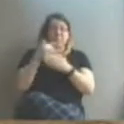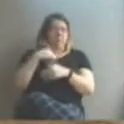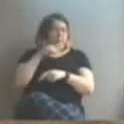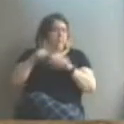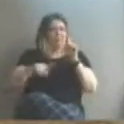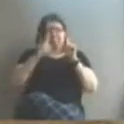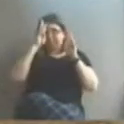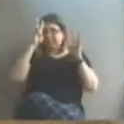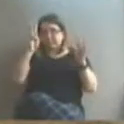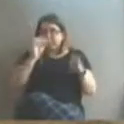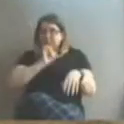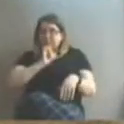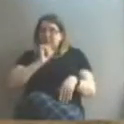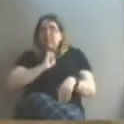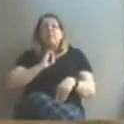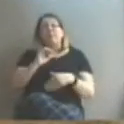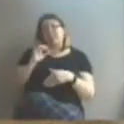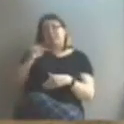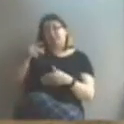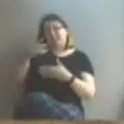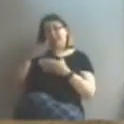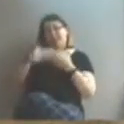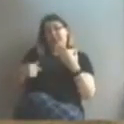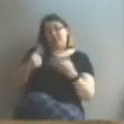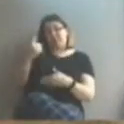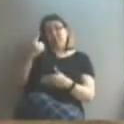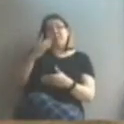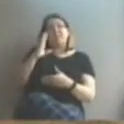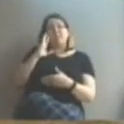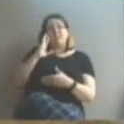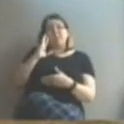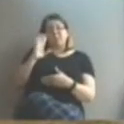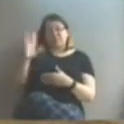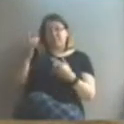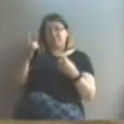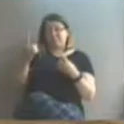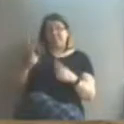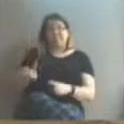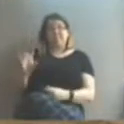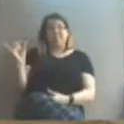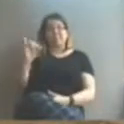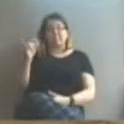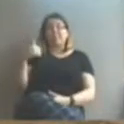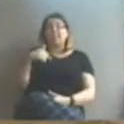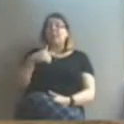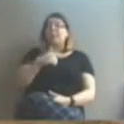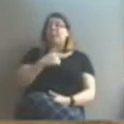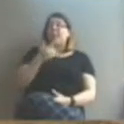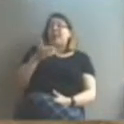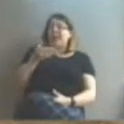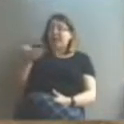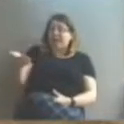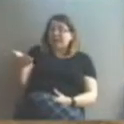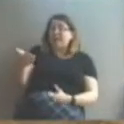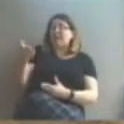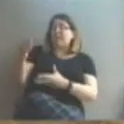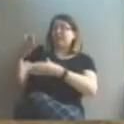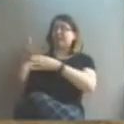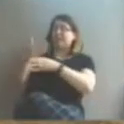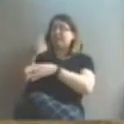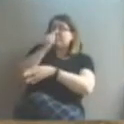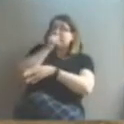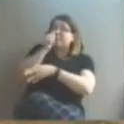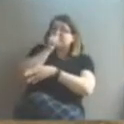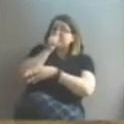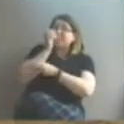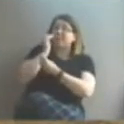happens after phase one? Will it be like Du Bois Academy, where we hire a member of the eminent staff for six figures to share the proprietary information they've gained while